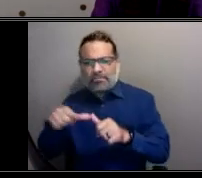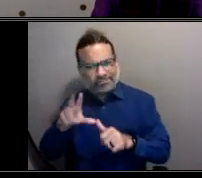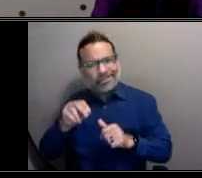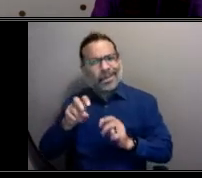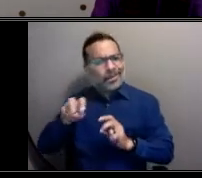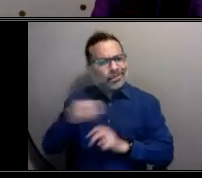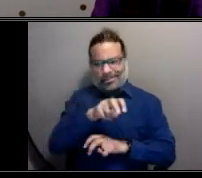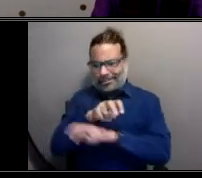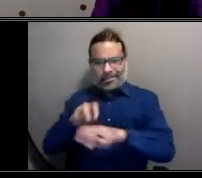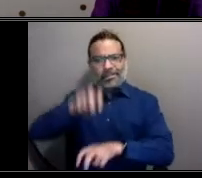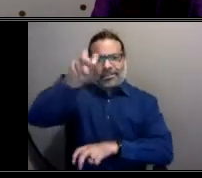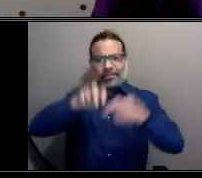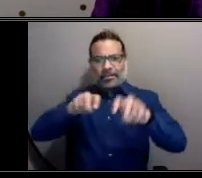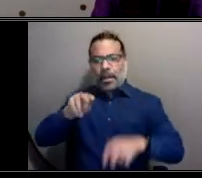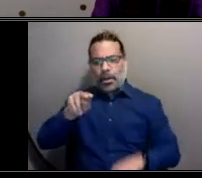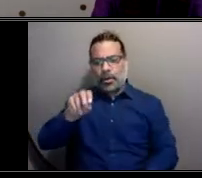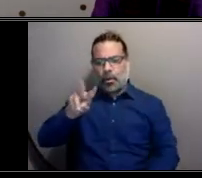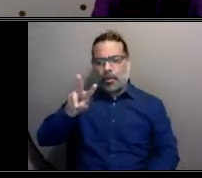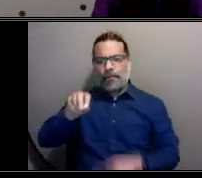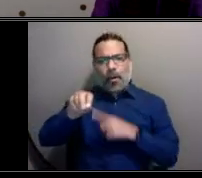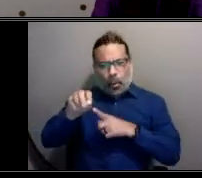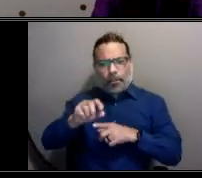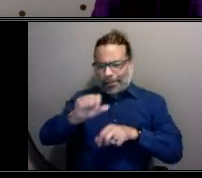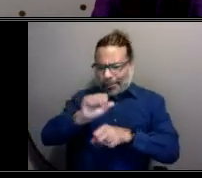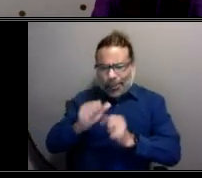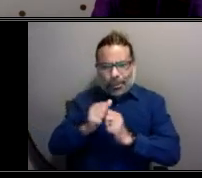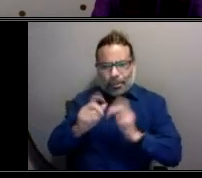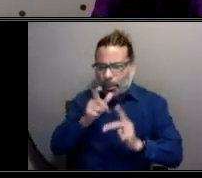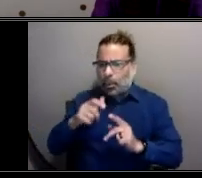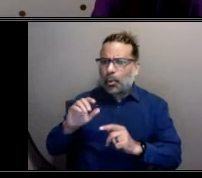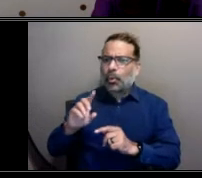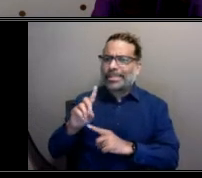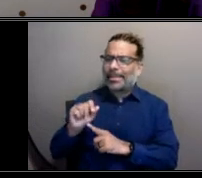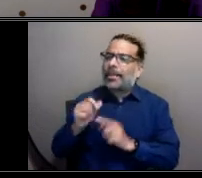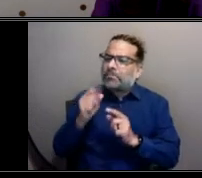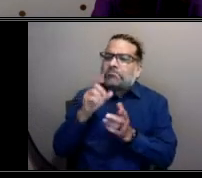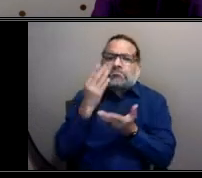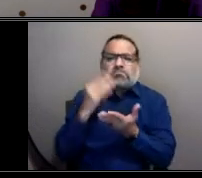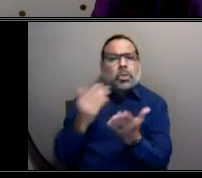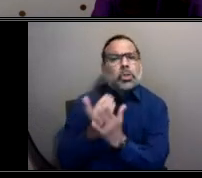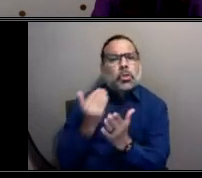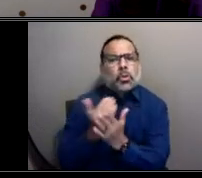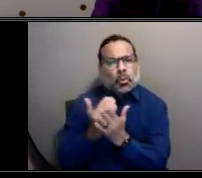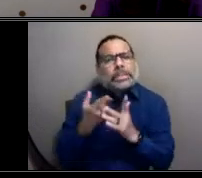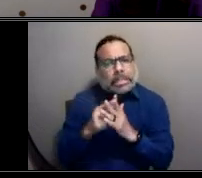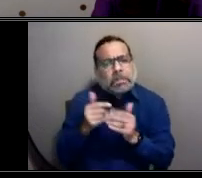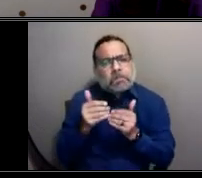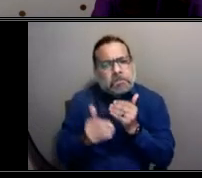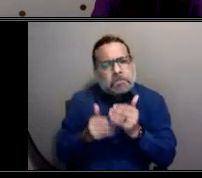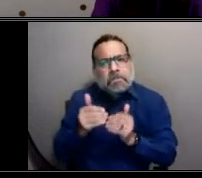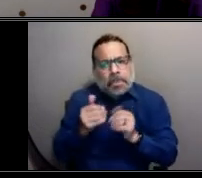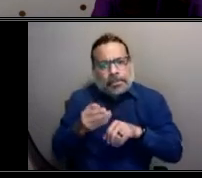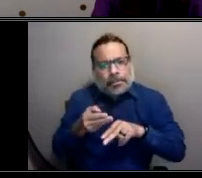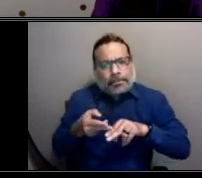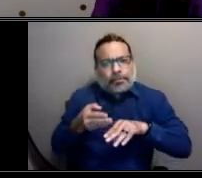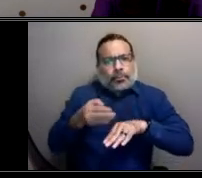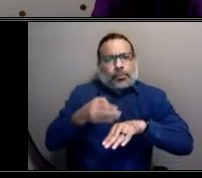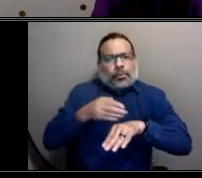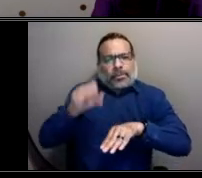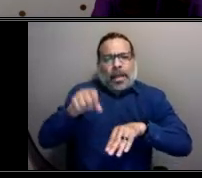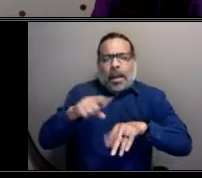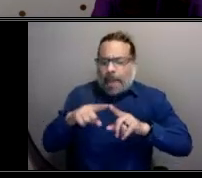with Novo, the working with people with disabilities is still fairly new and still a work in process. So we're really developing it as we kind of go